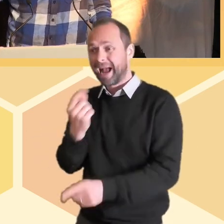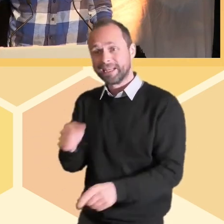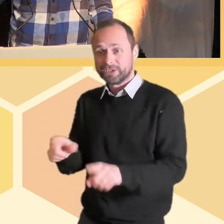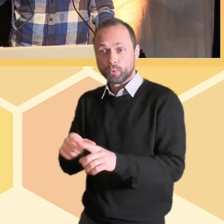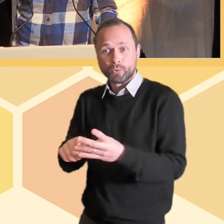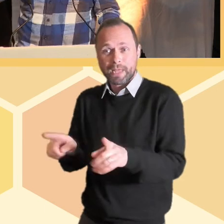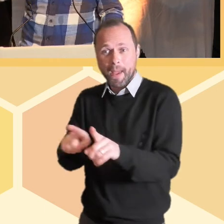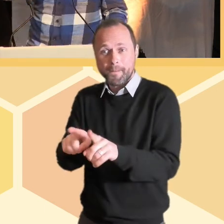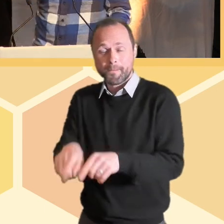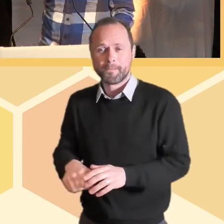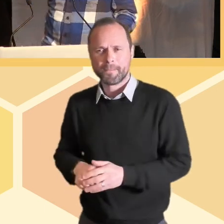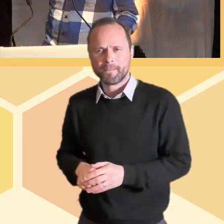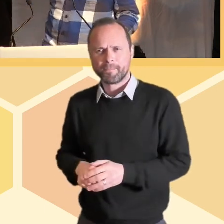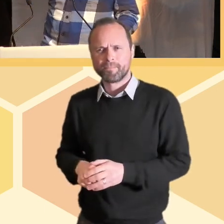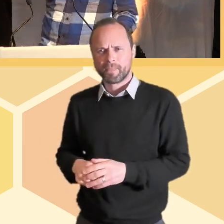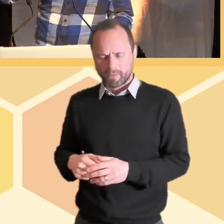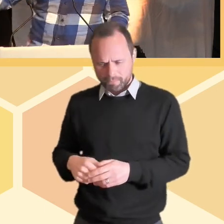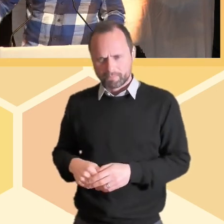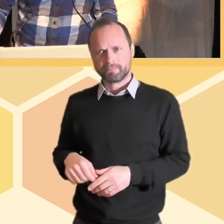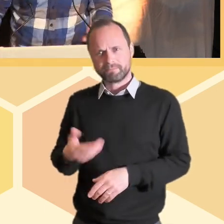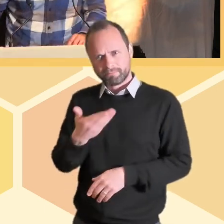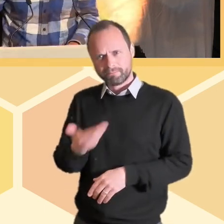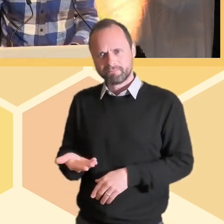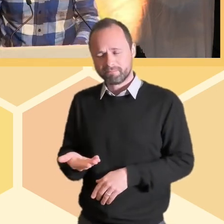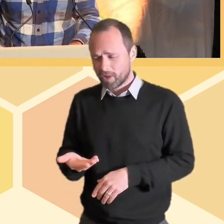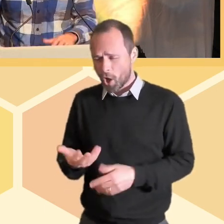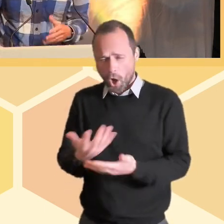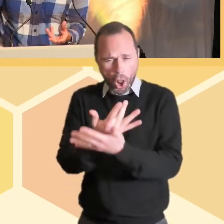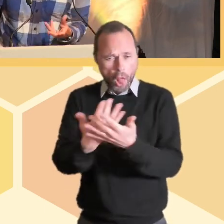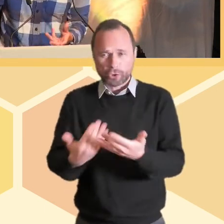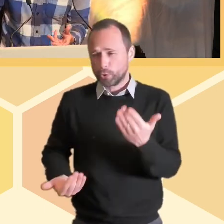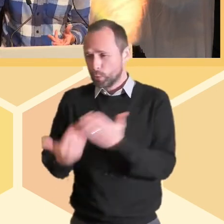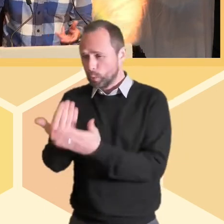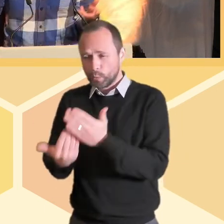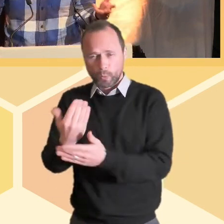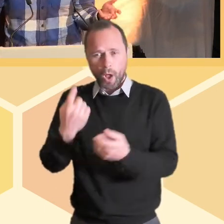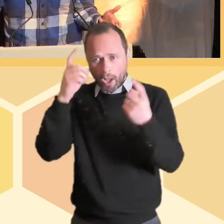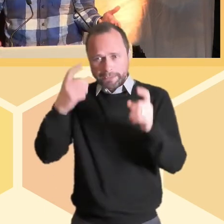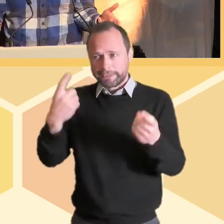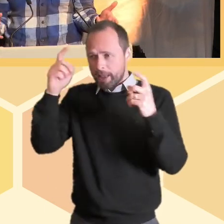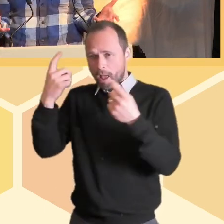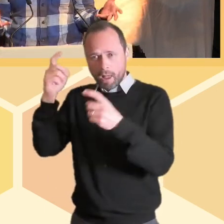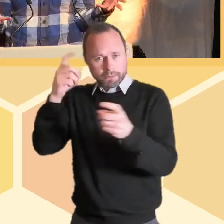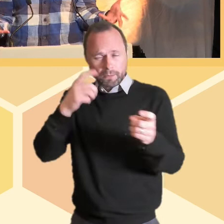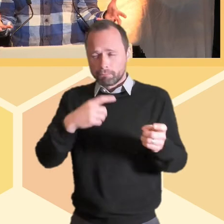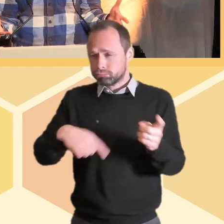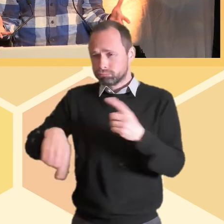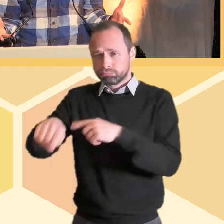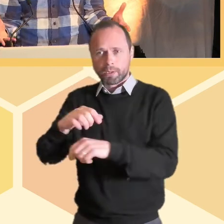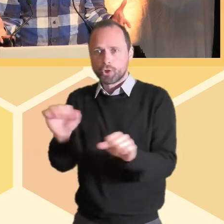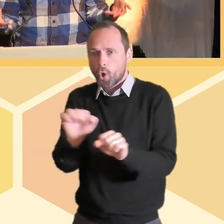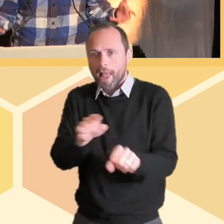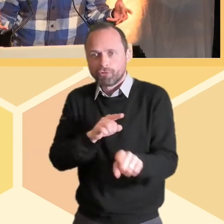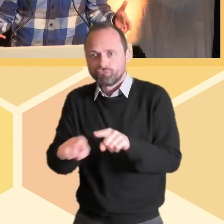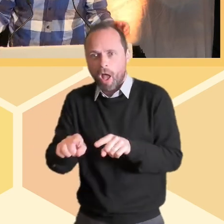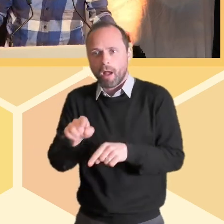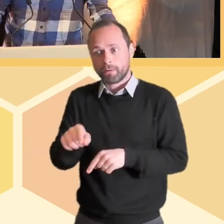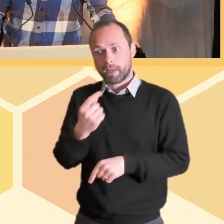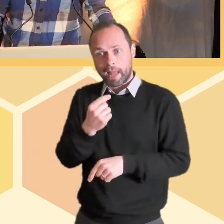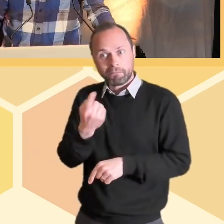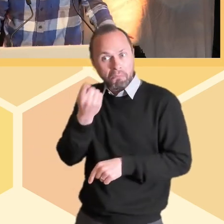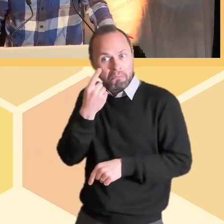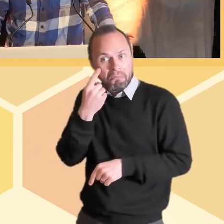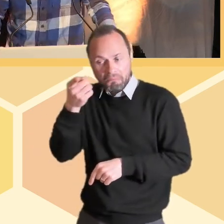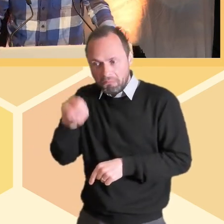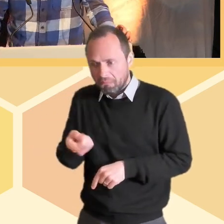is, there are tons and tons of new ideas which could yet be every bit as reliable as what we